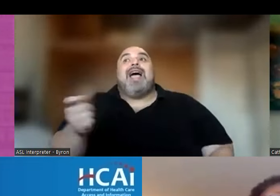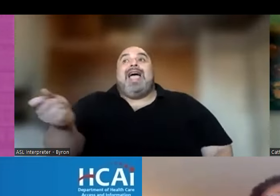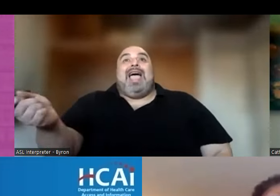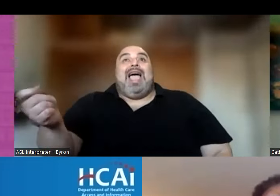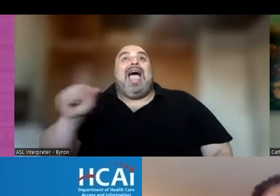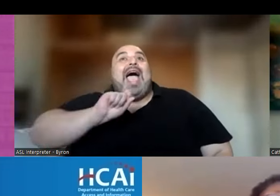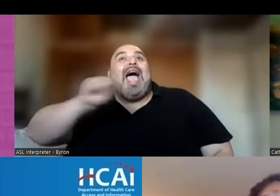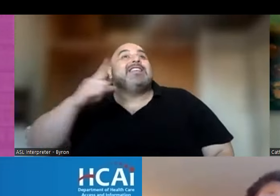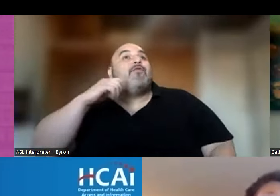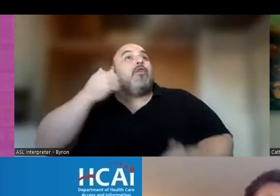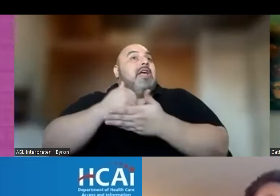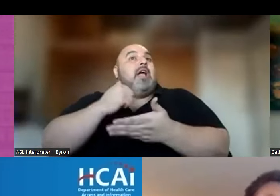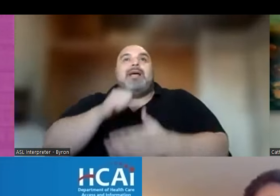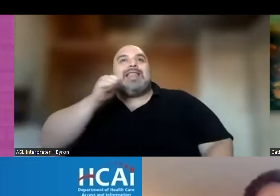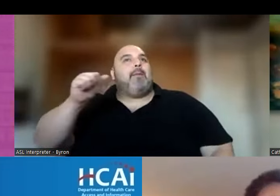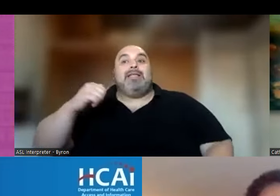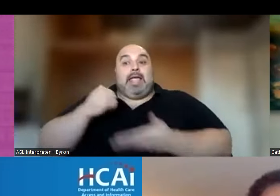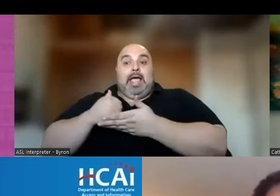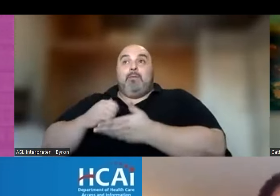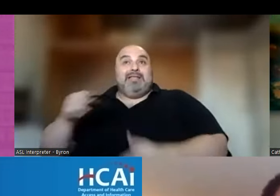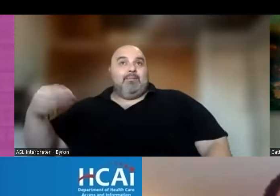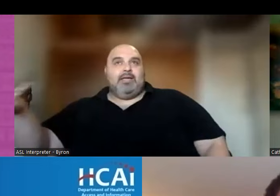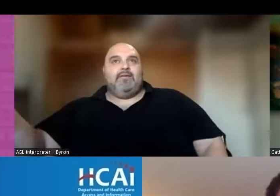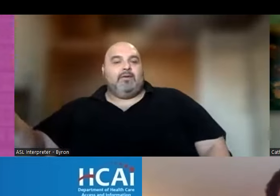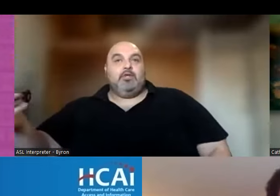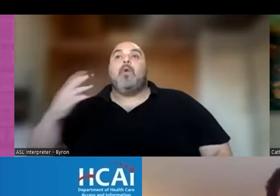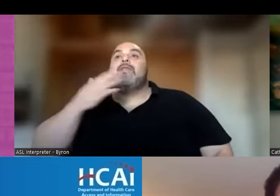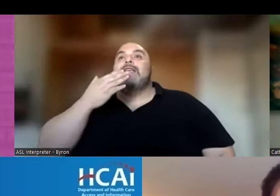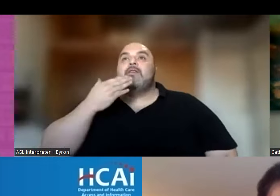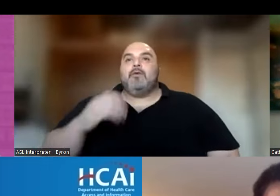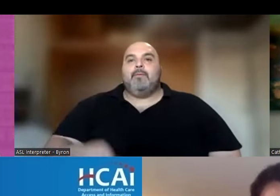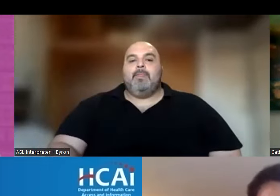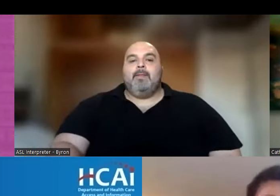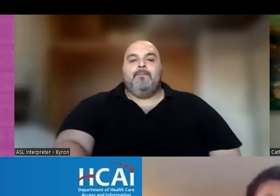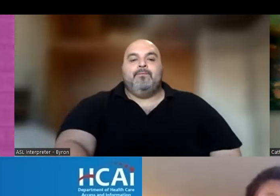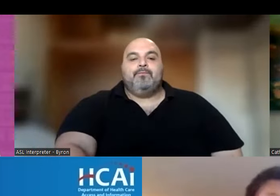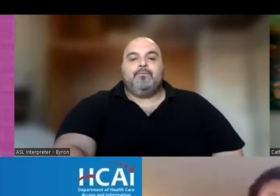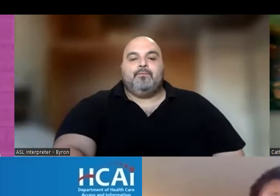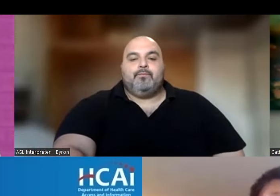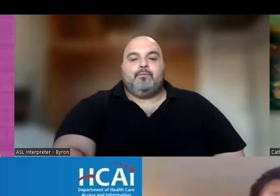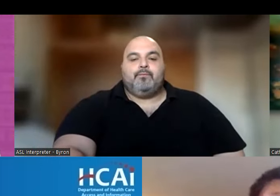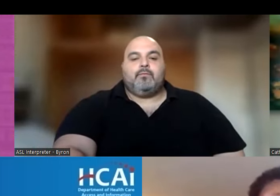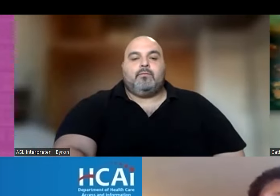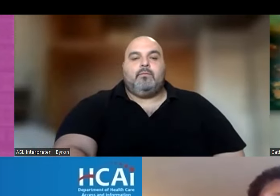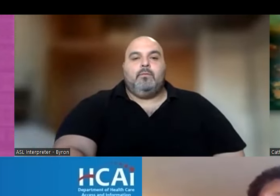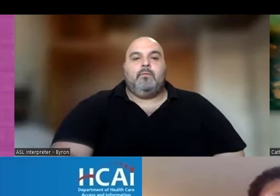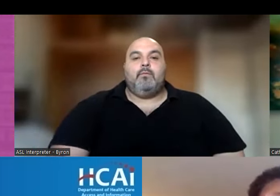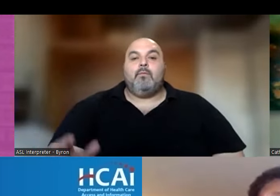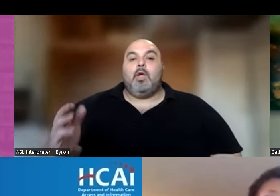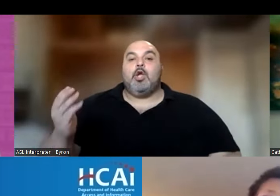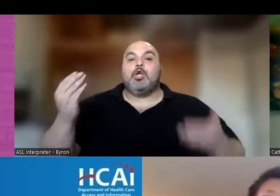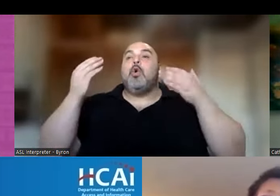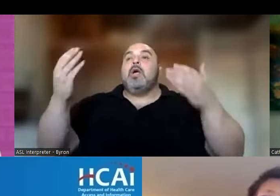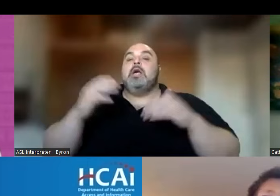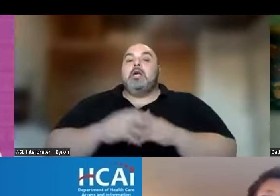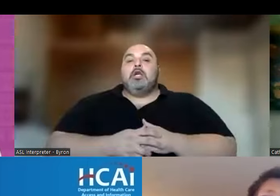help not being provided. So thank you. So Andrea, I think, go ahead, Maria, please. I was gonna say, Andrew, you